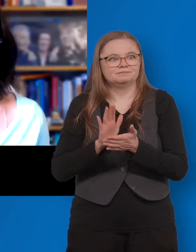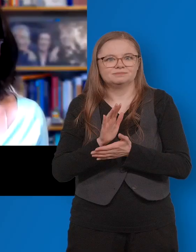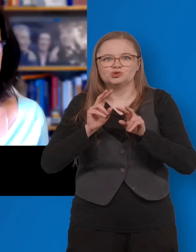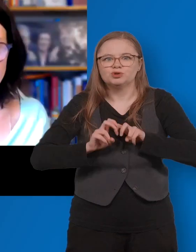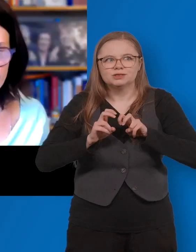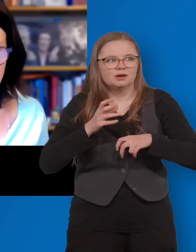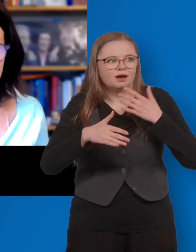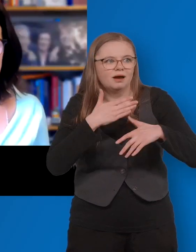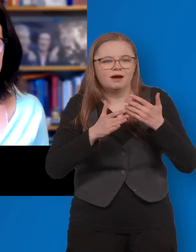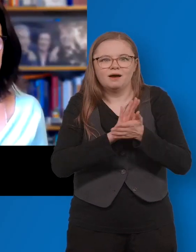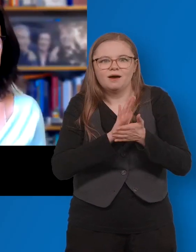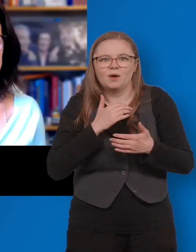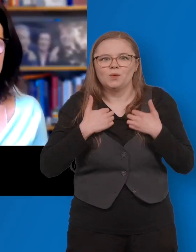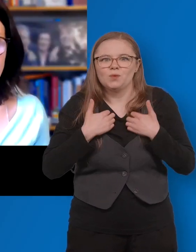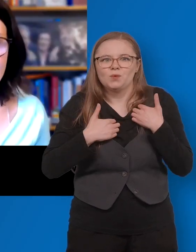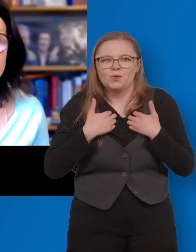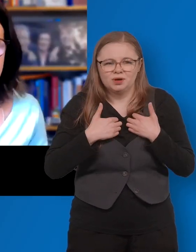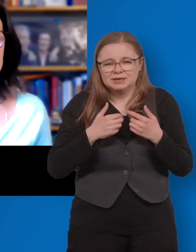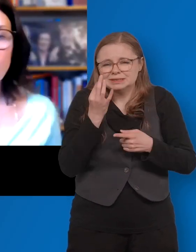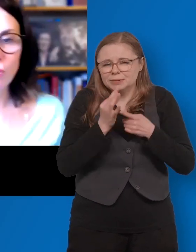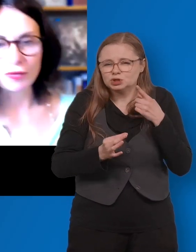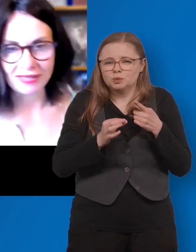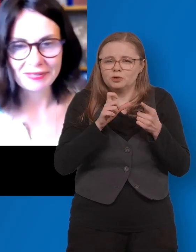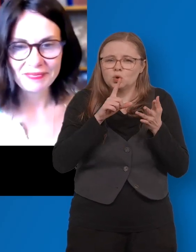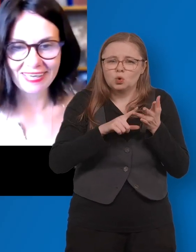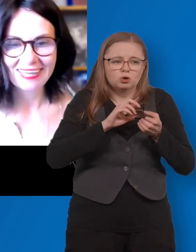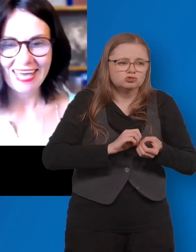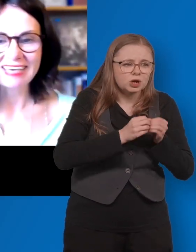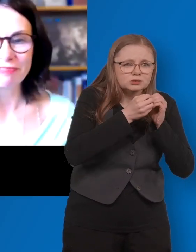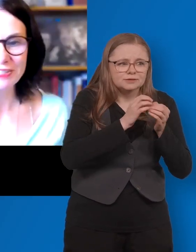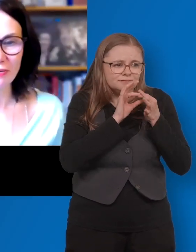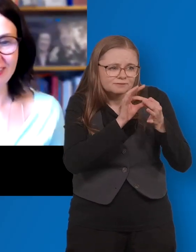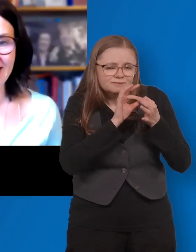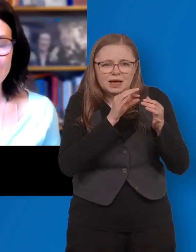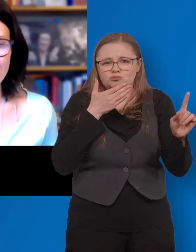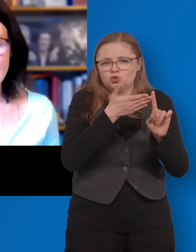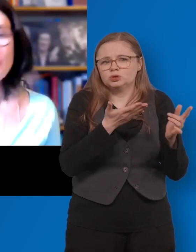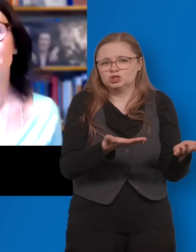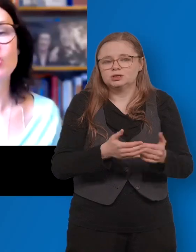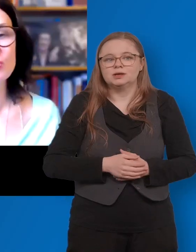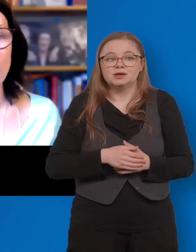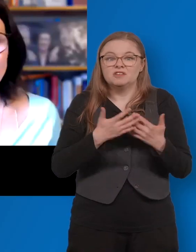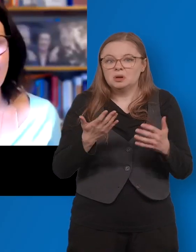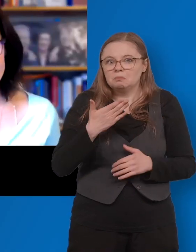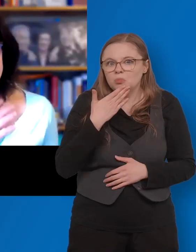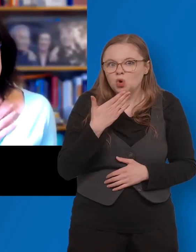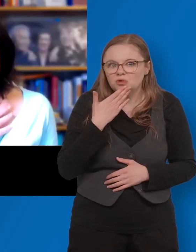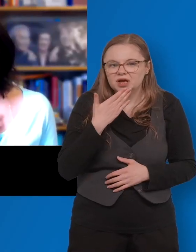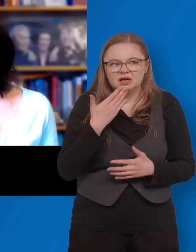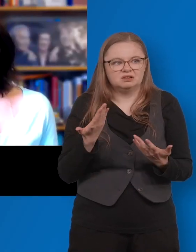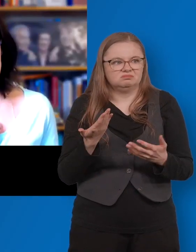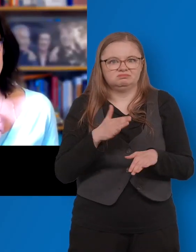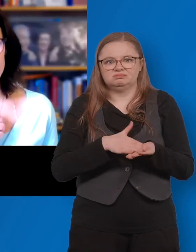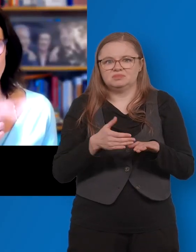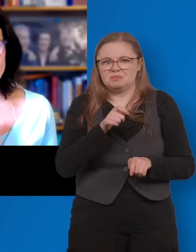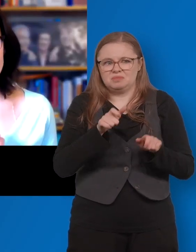co-productive, co-creational approach. If it is boring and if it's not engaging, people just won't come